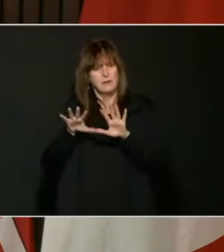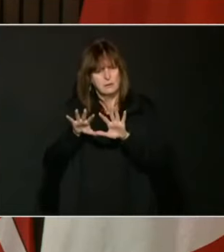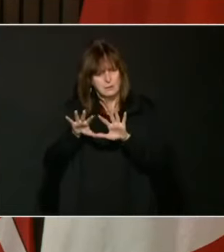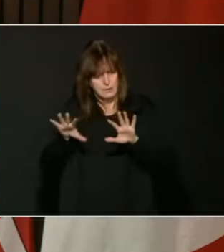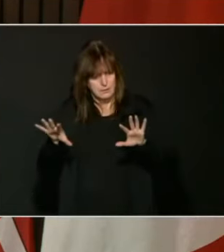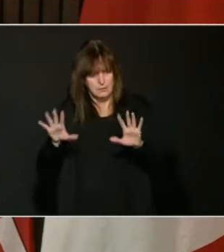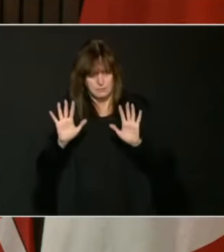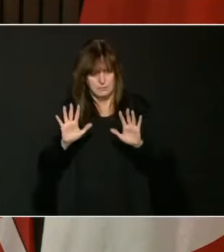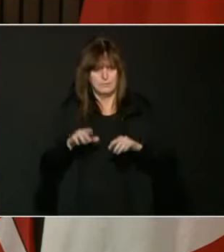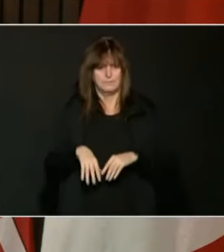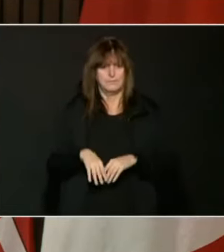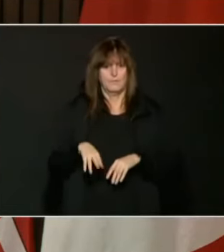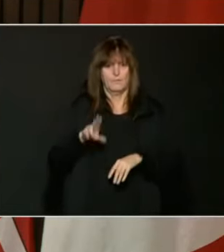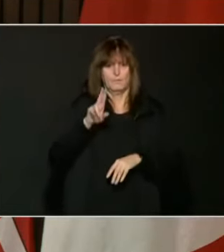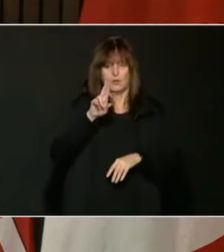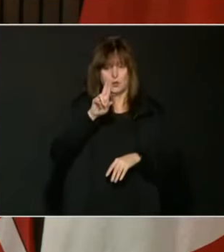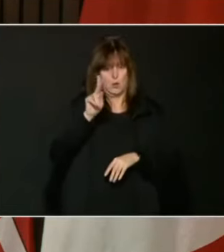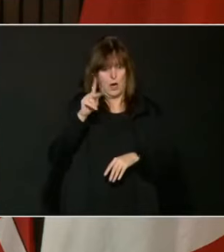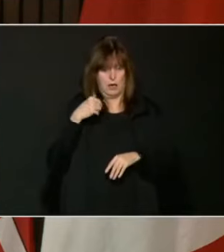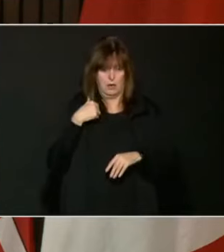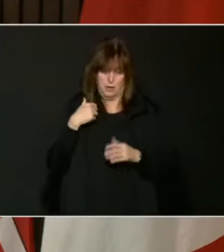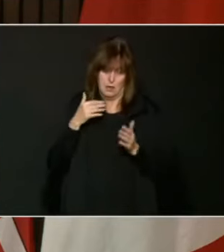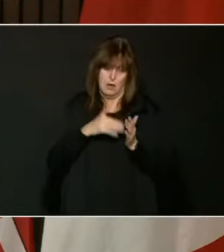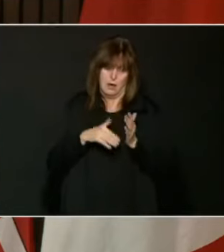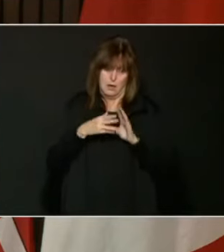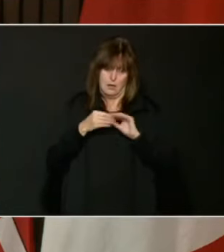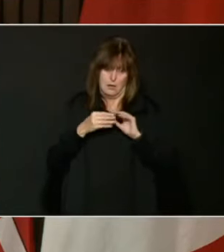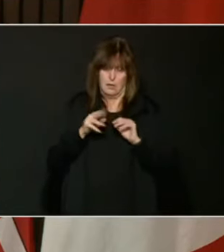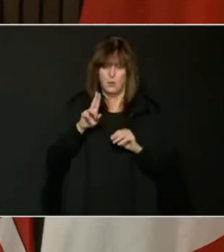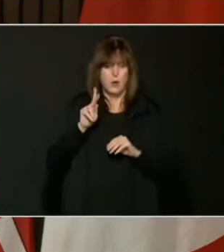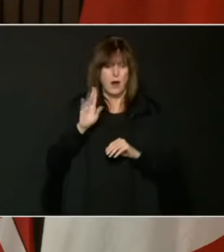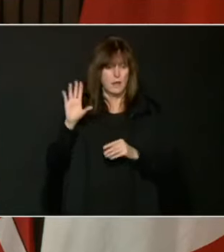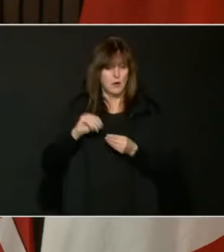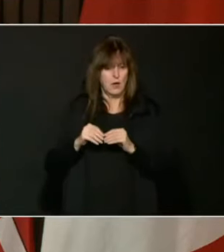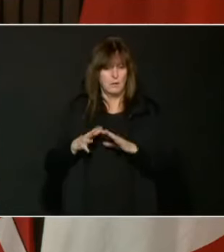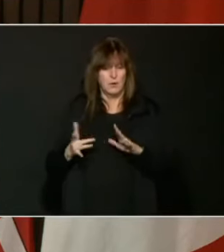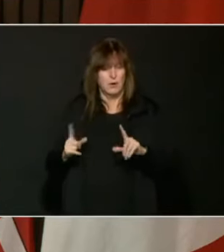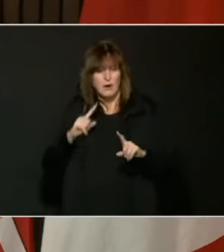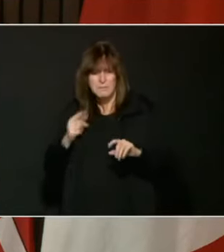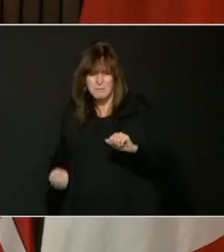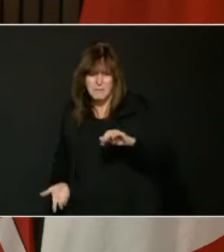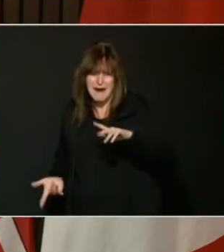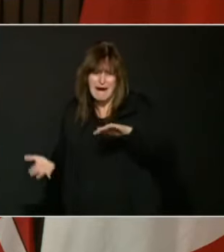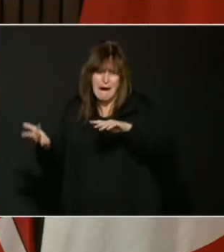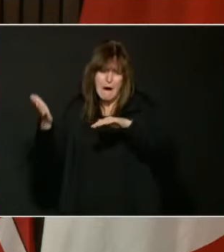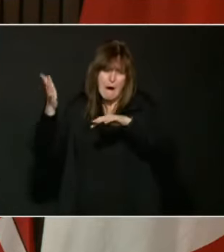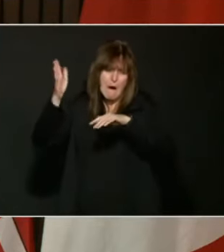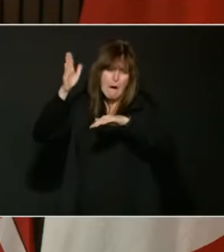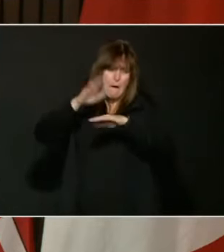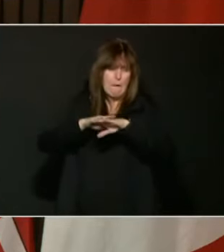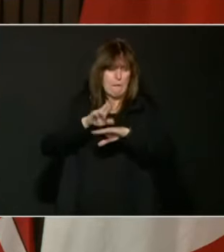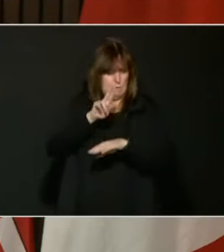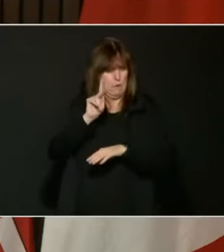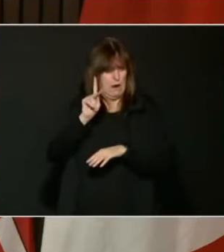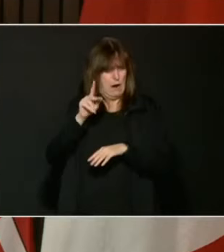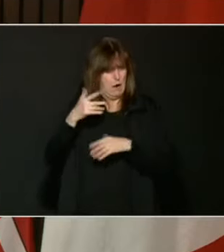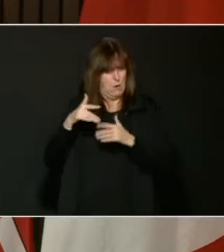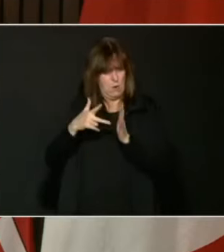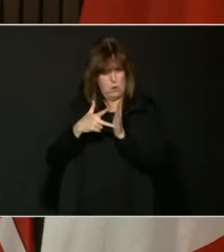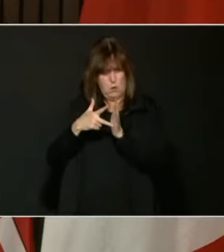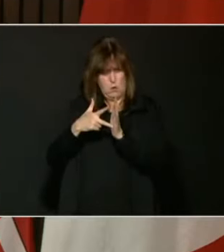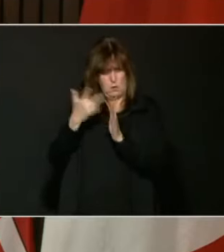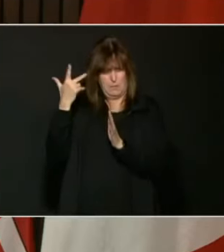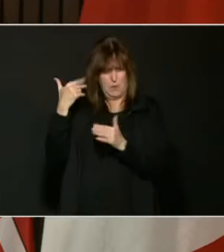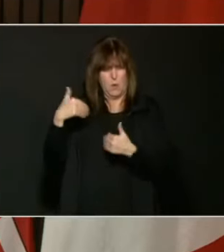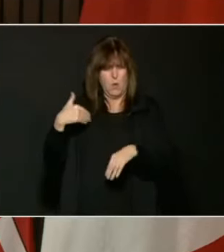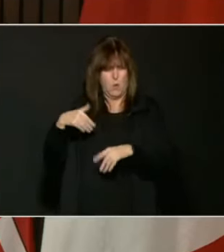where they really tripled their overall rate in about a month. It's the speed with which it's changing, not the actual level, that we